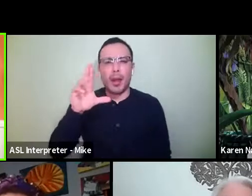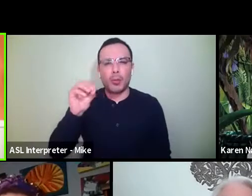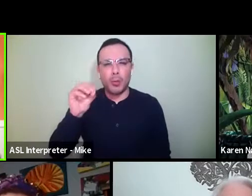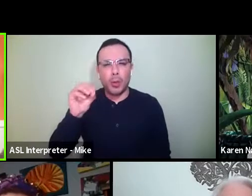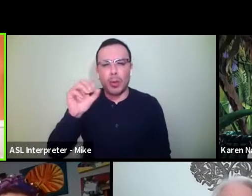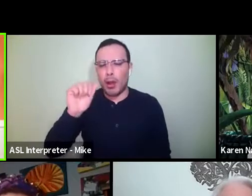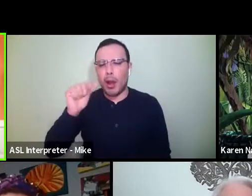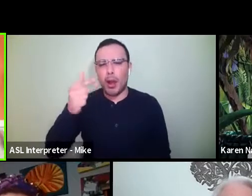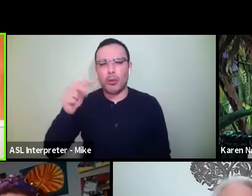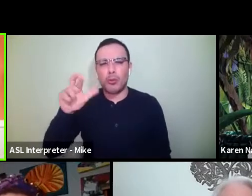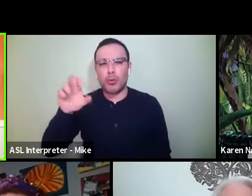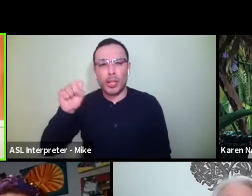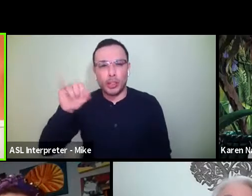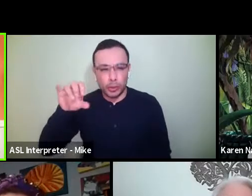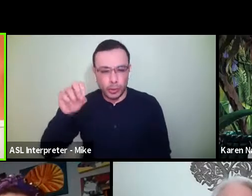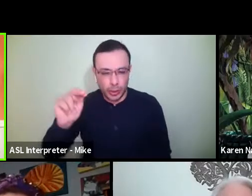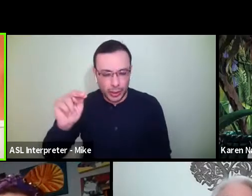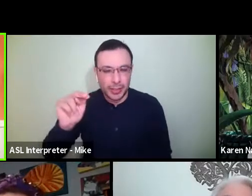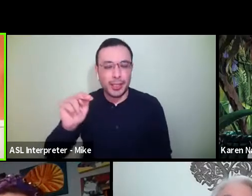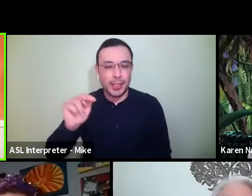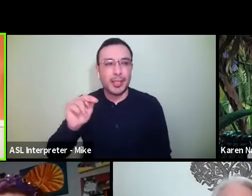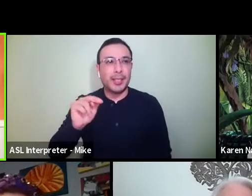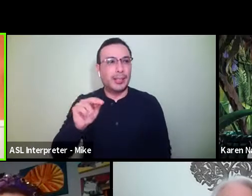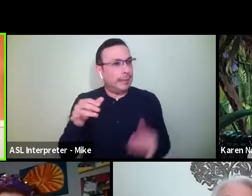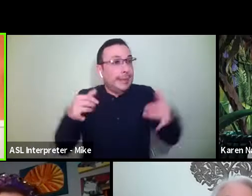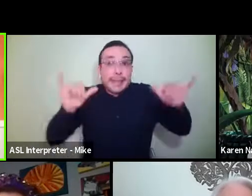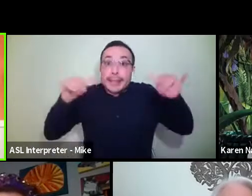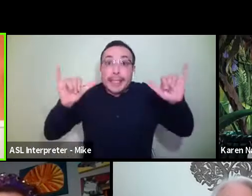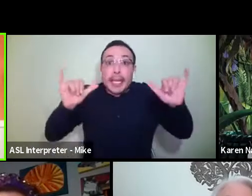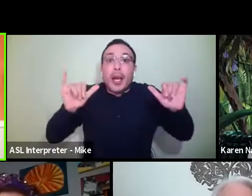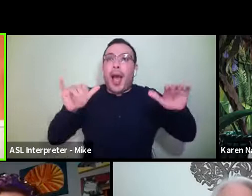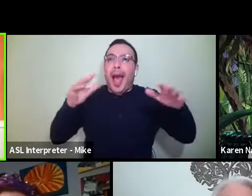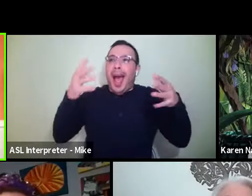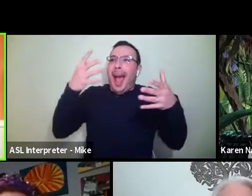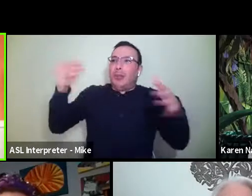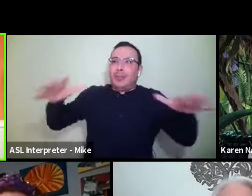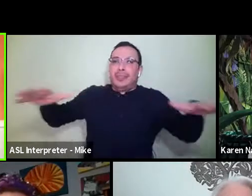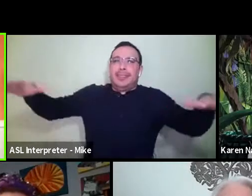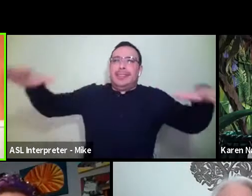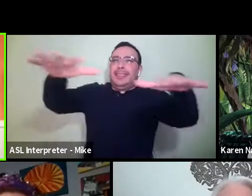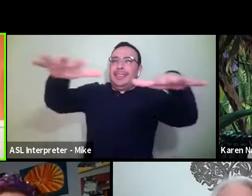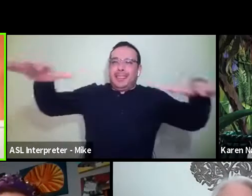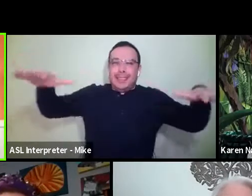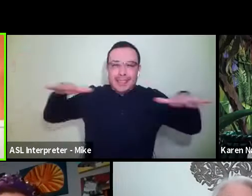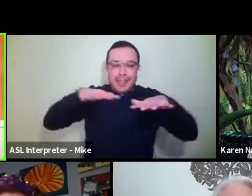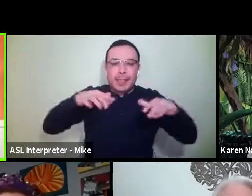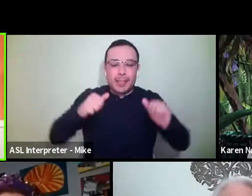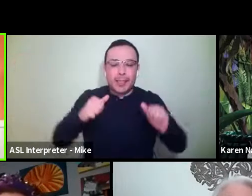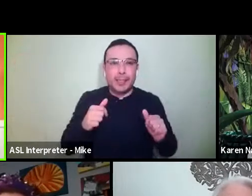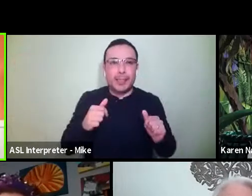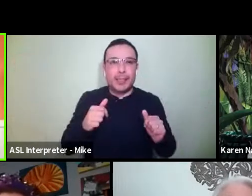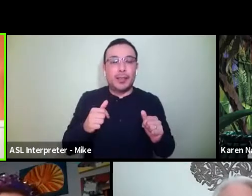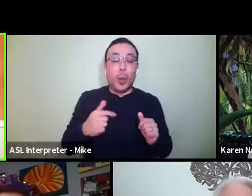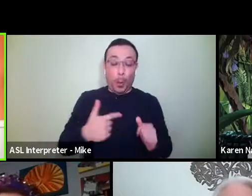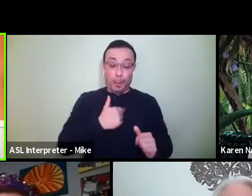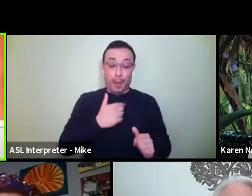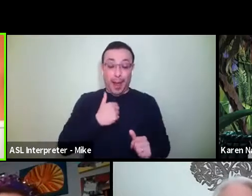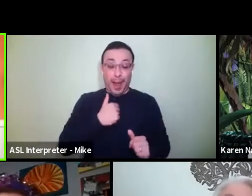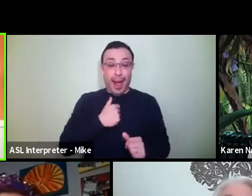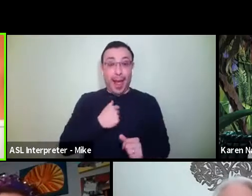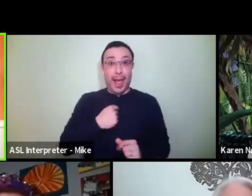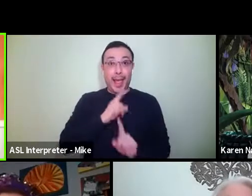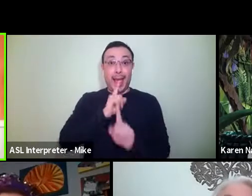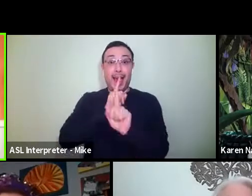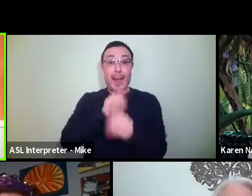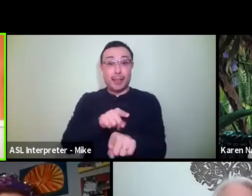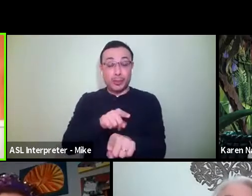a more holistic answer to those questions than just what might be a tool